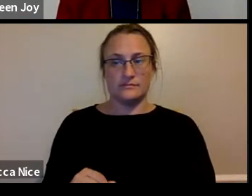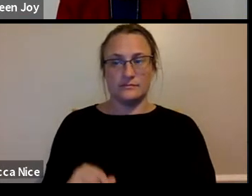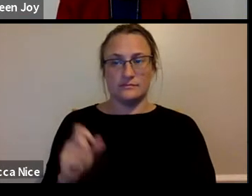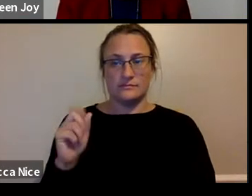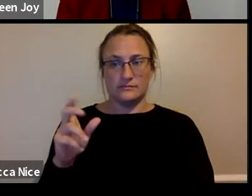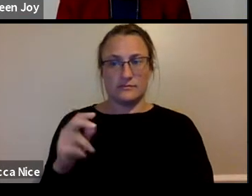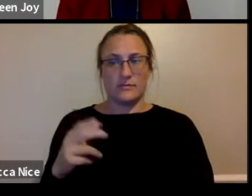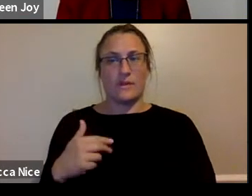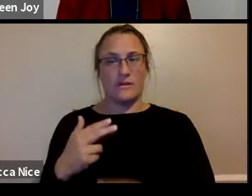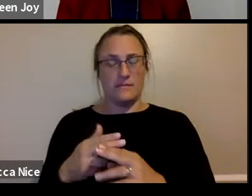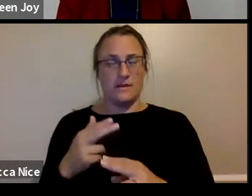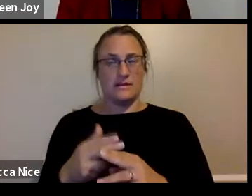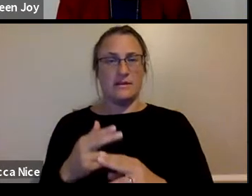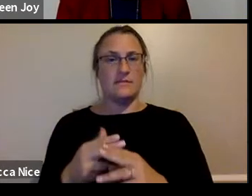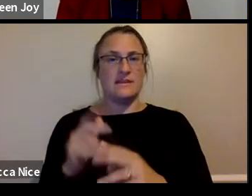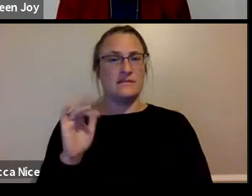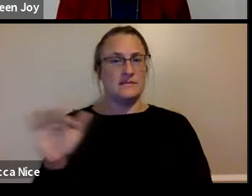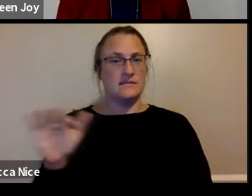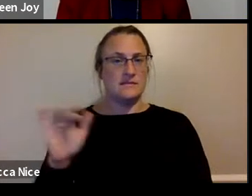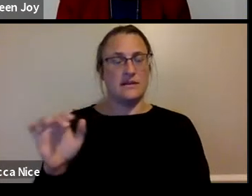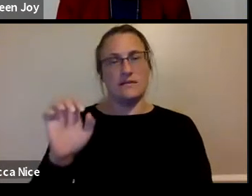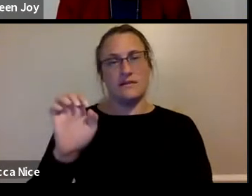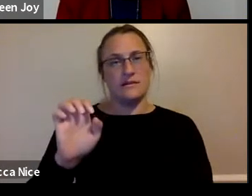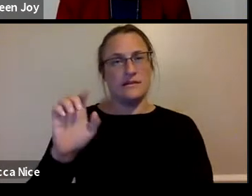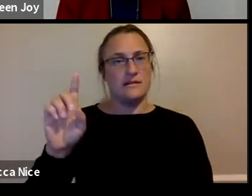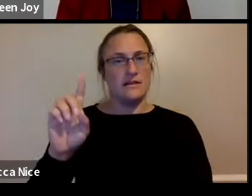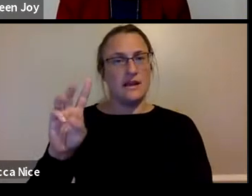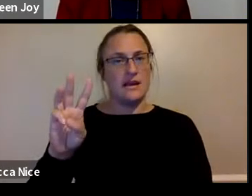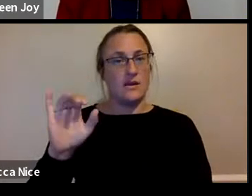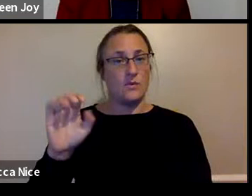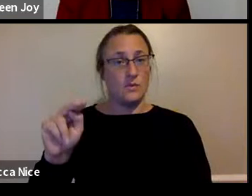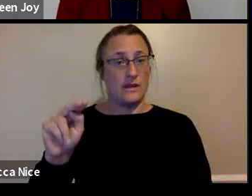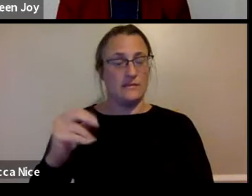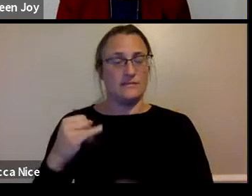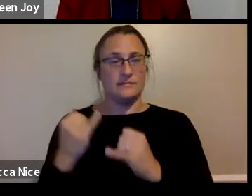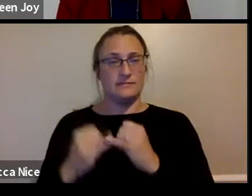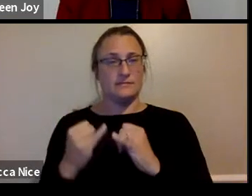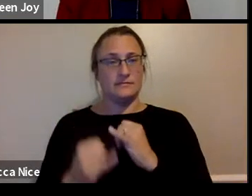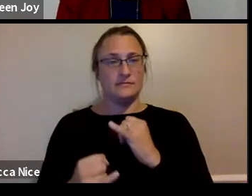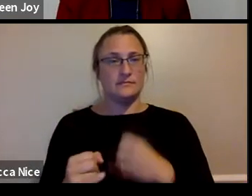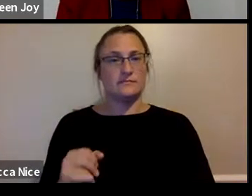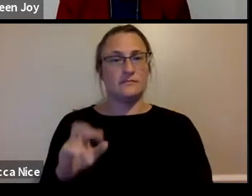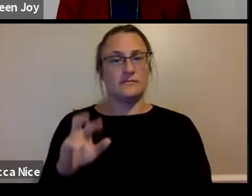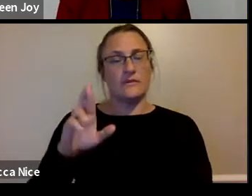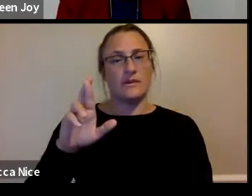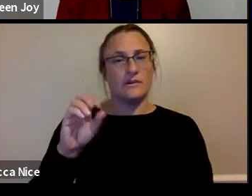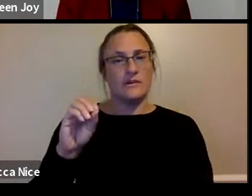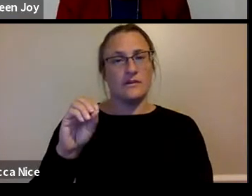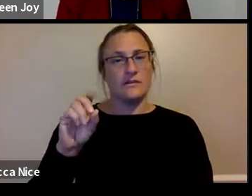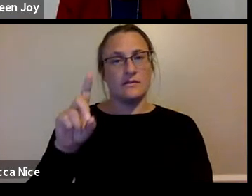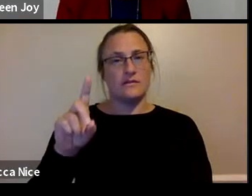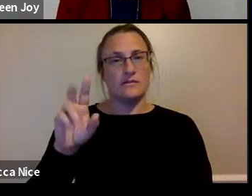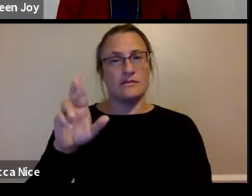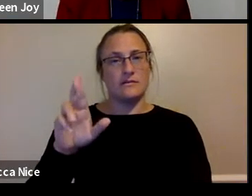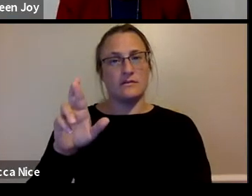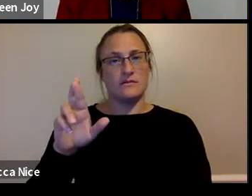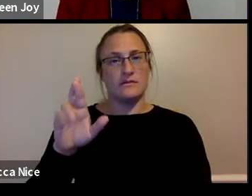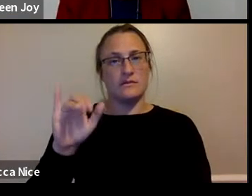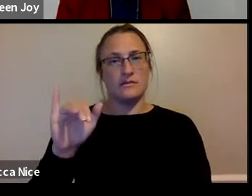My name is Edwin Rodriguez. It's spelled Edwin. Last name is Rodriguez,